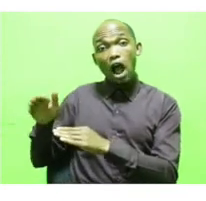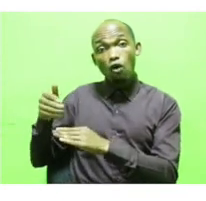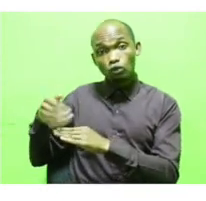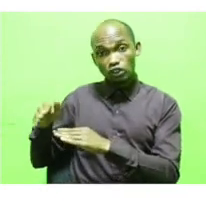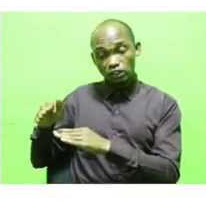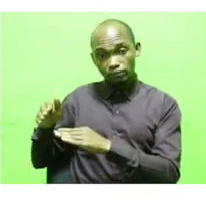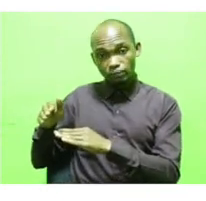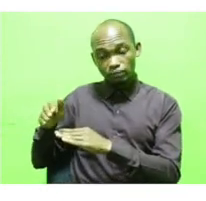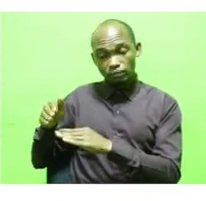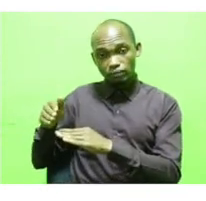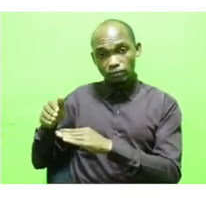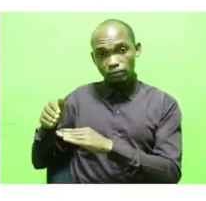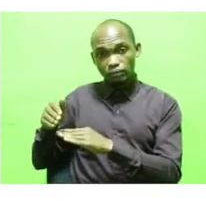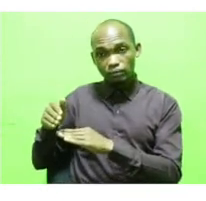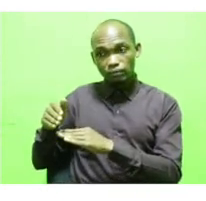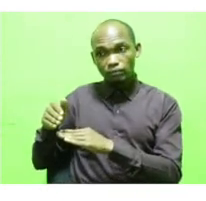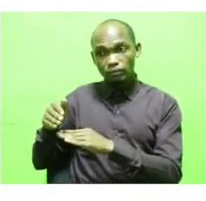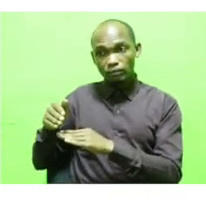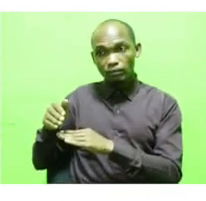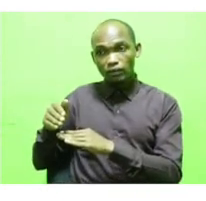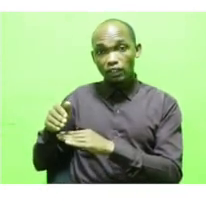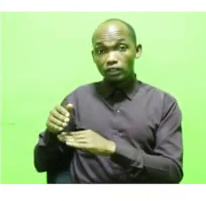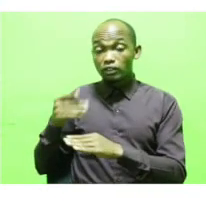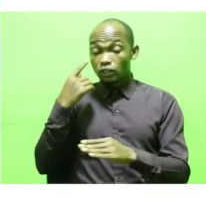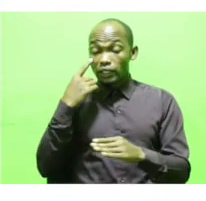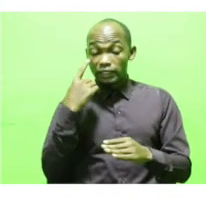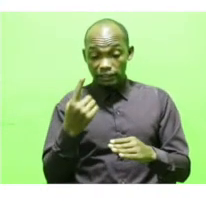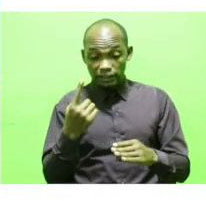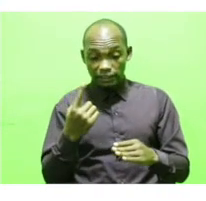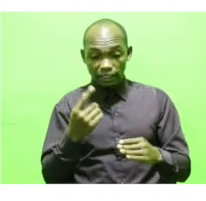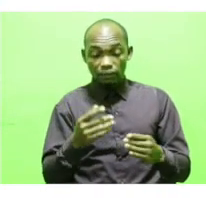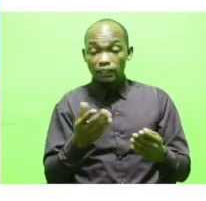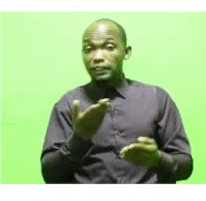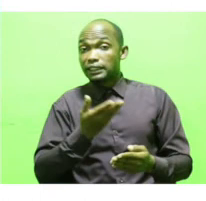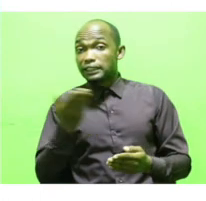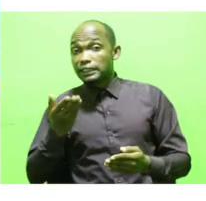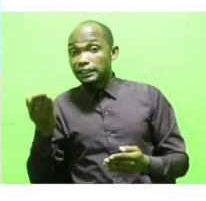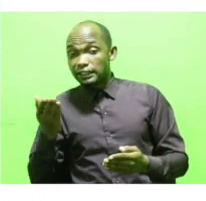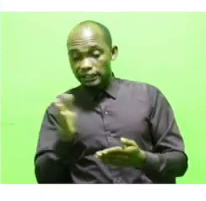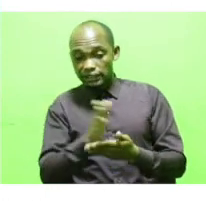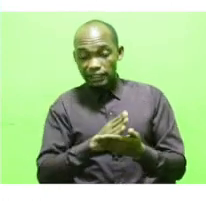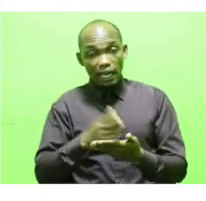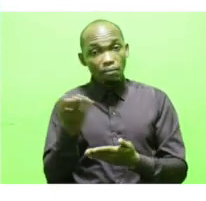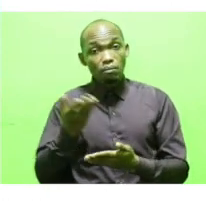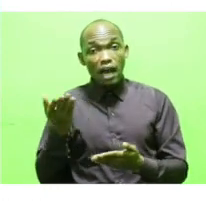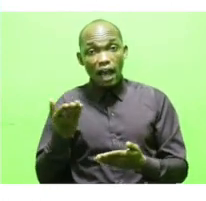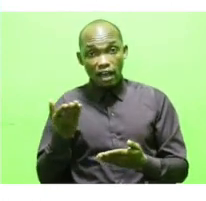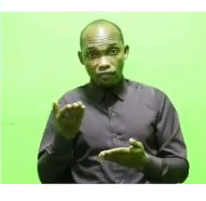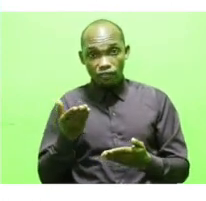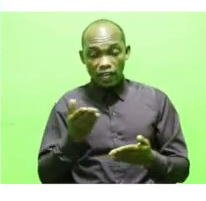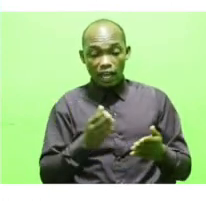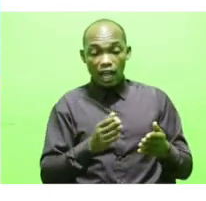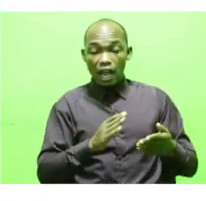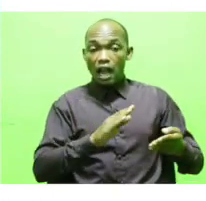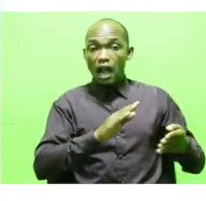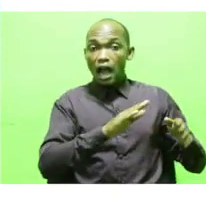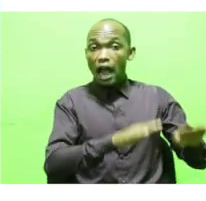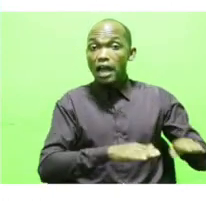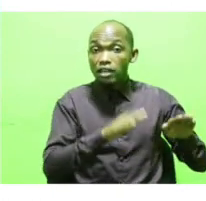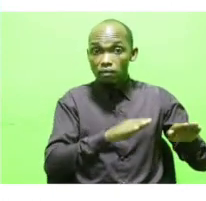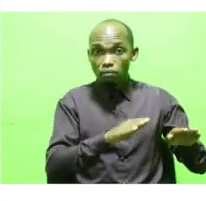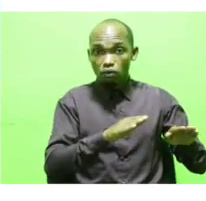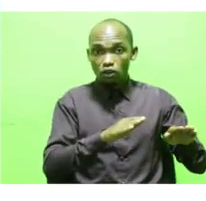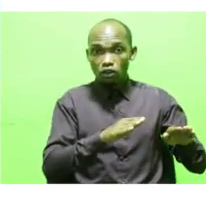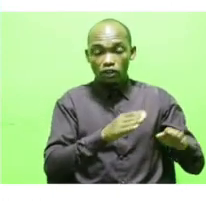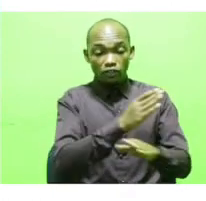as they grow, the difference between organisms with an endoskeleton and organisms with an exoskeleton is